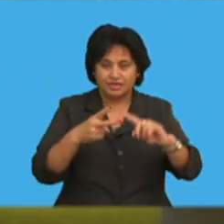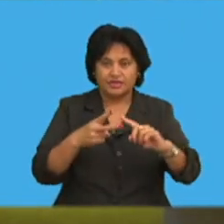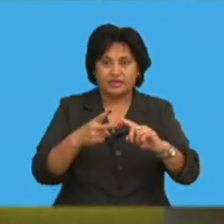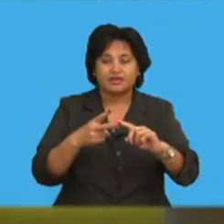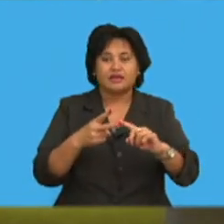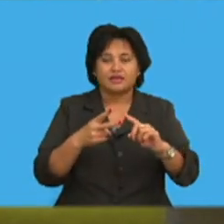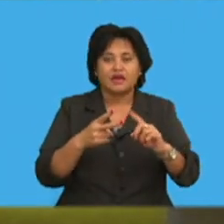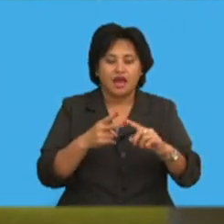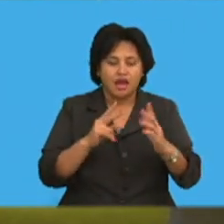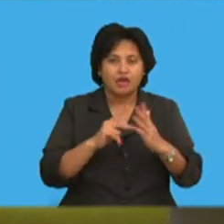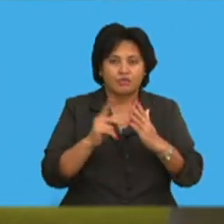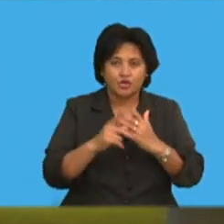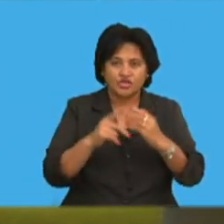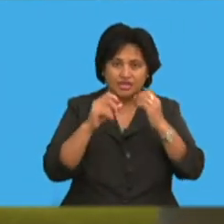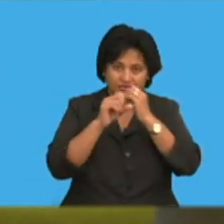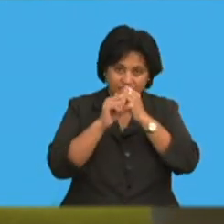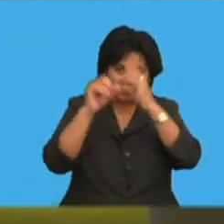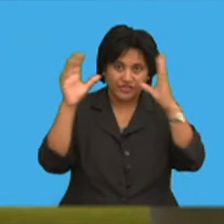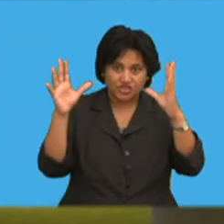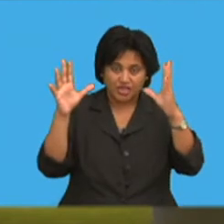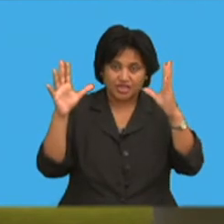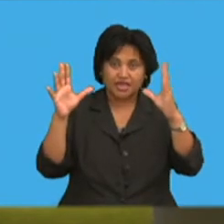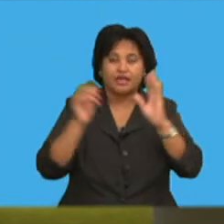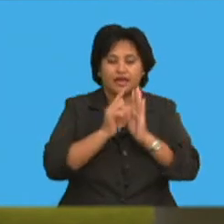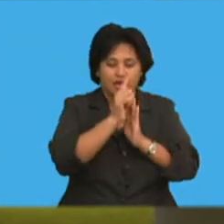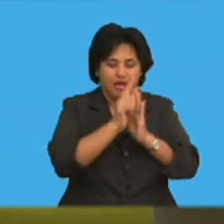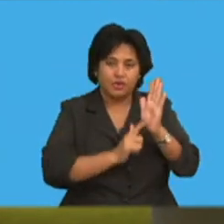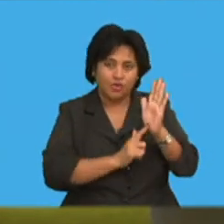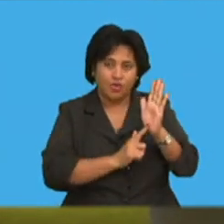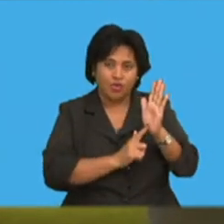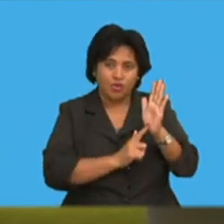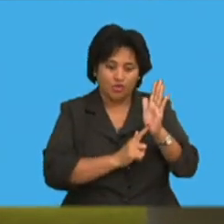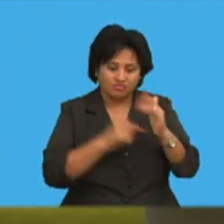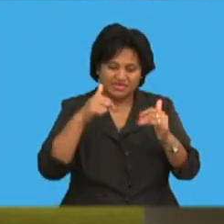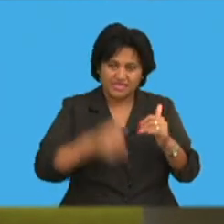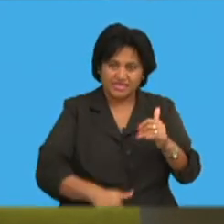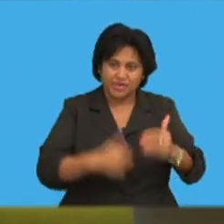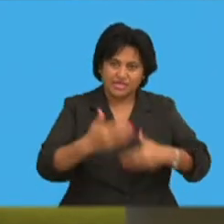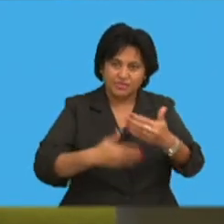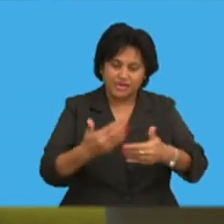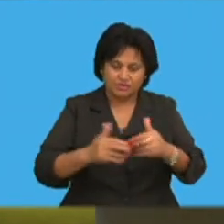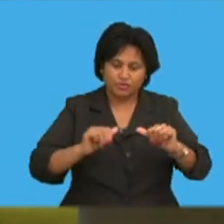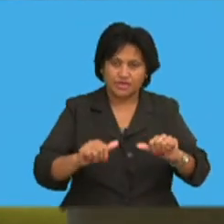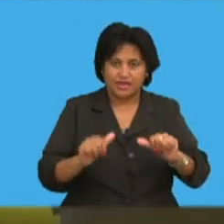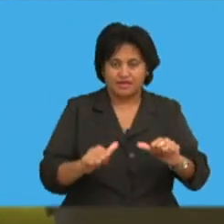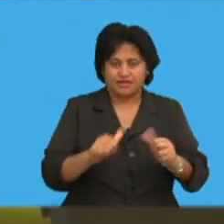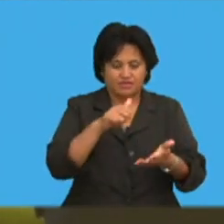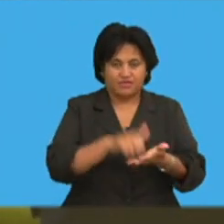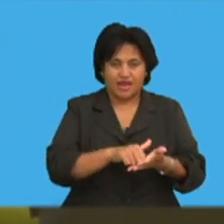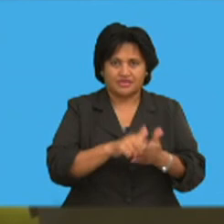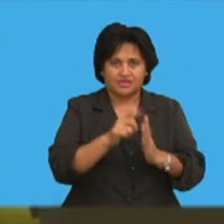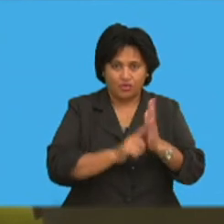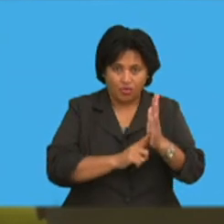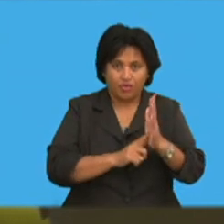overall vision, a comprehensive investment law that provides the rights and protections and obligations to both domestic and to